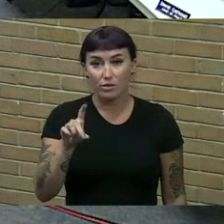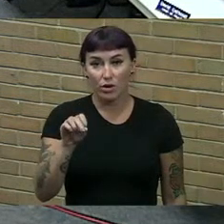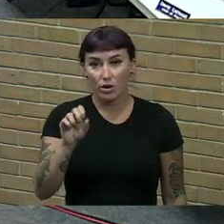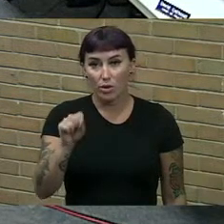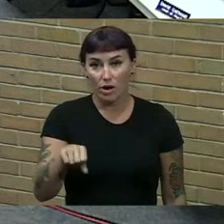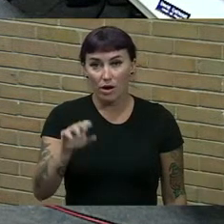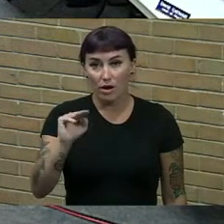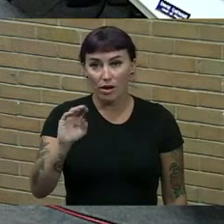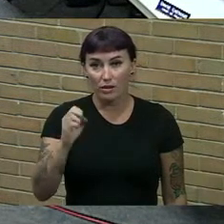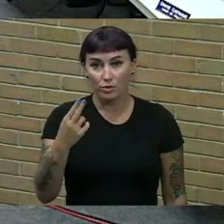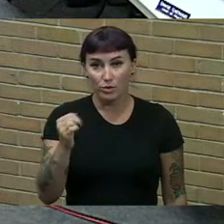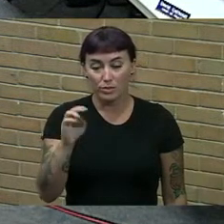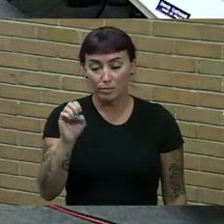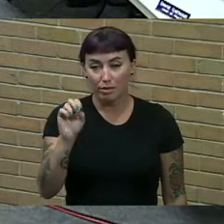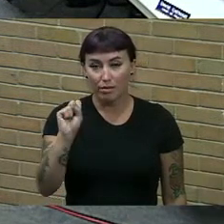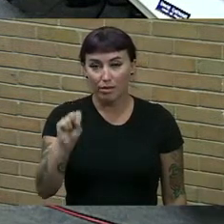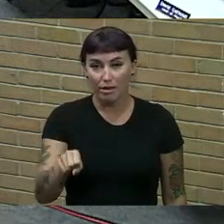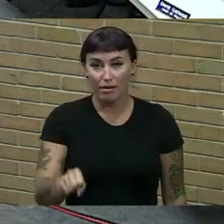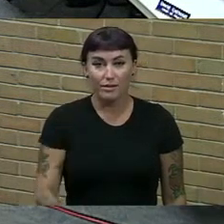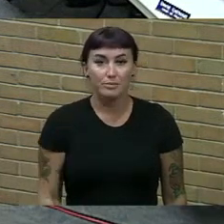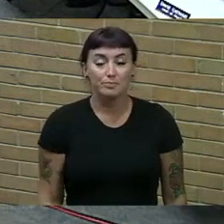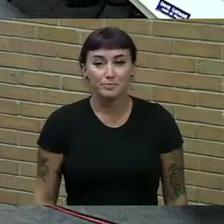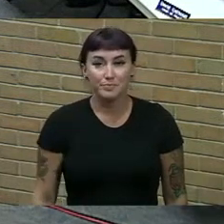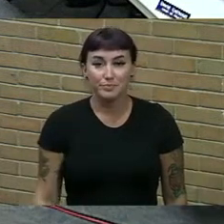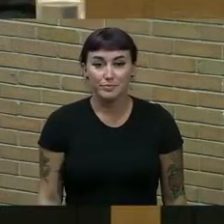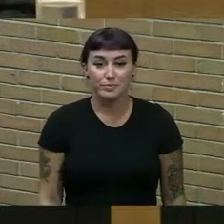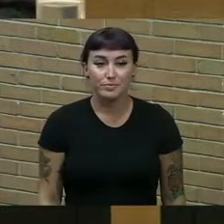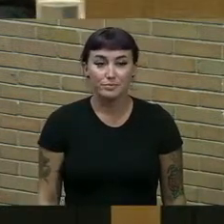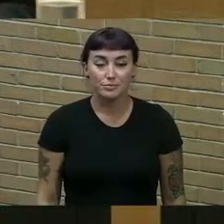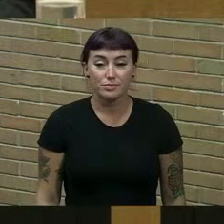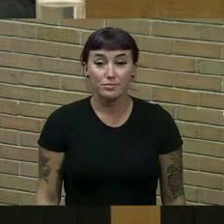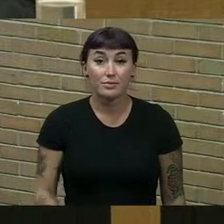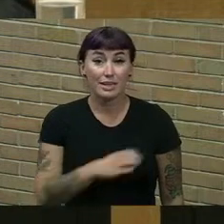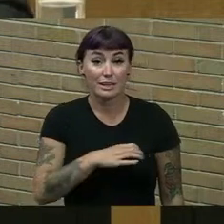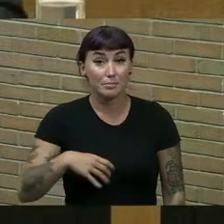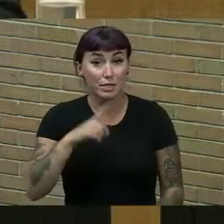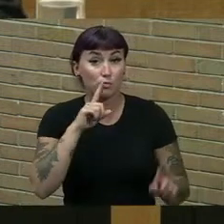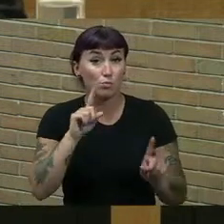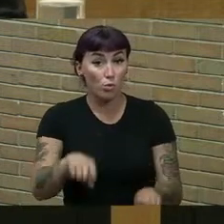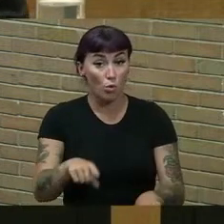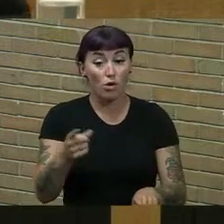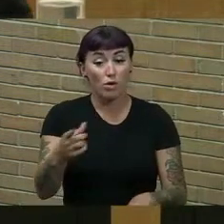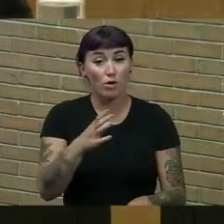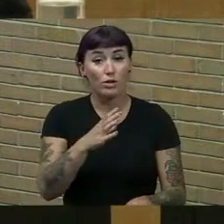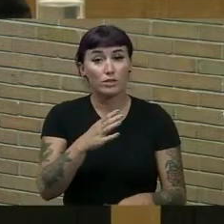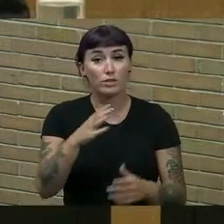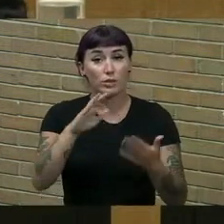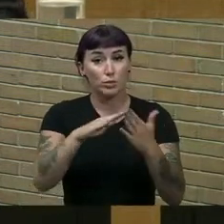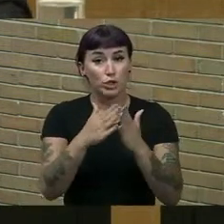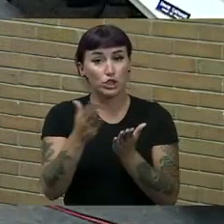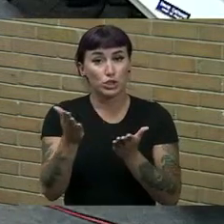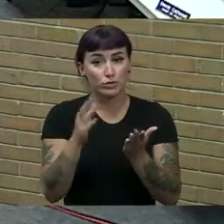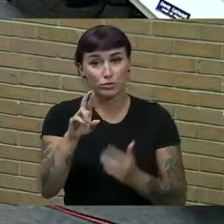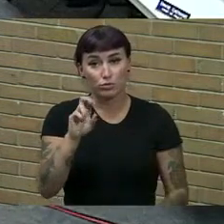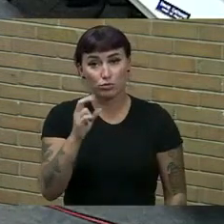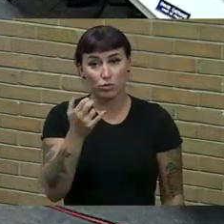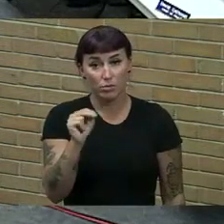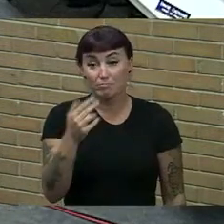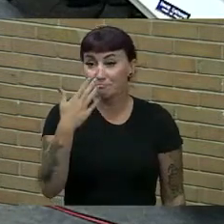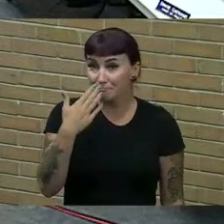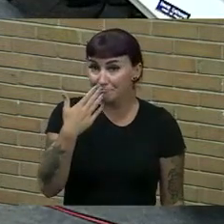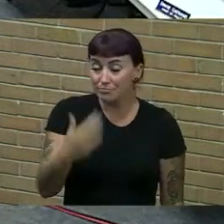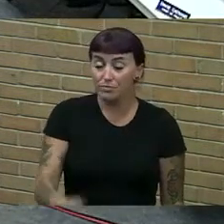Councilmember Corrado. Aye. Supervisor Mealy. Aye. Committee reports, starting with Community Services. Robin? Thank you,